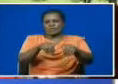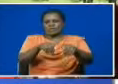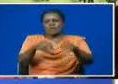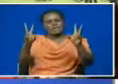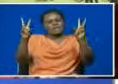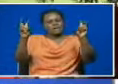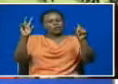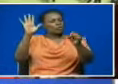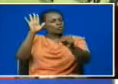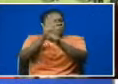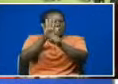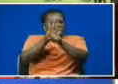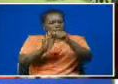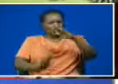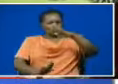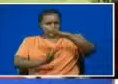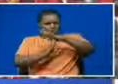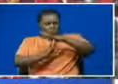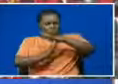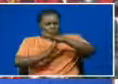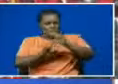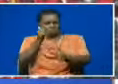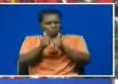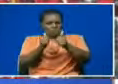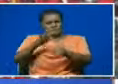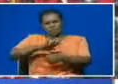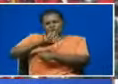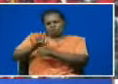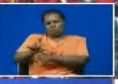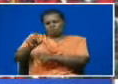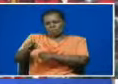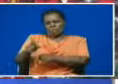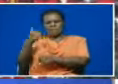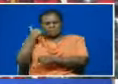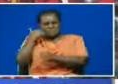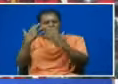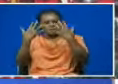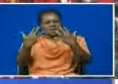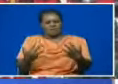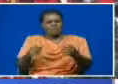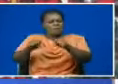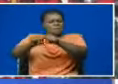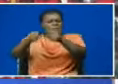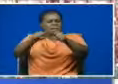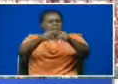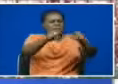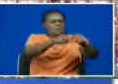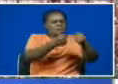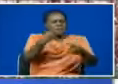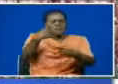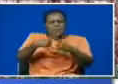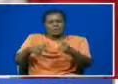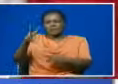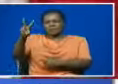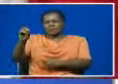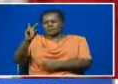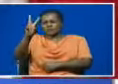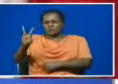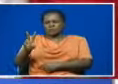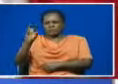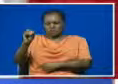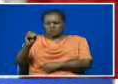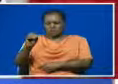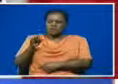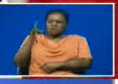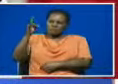of issues. Top on their list, the coronavirus global pandemic that has totally disrupted the year 2020. The future